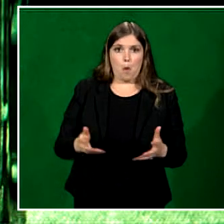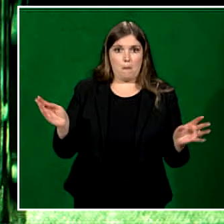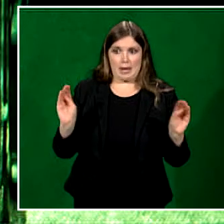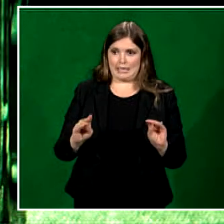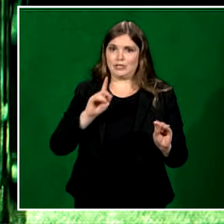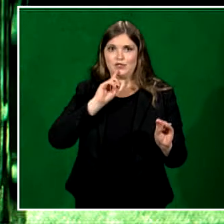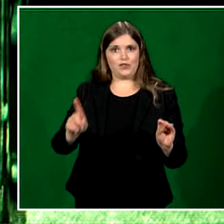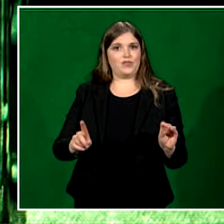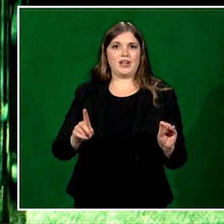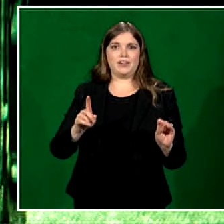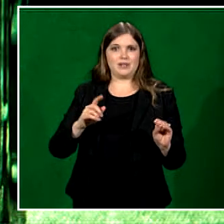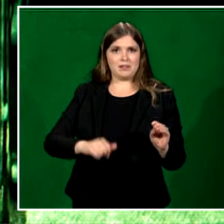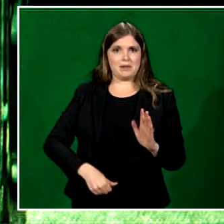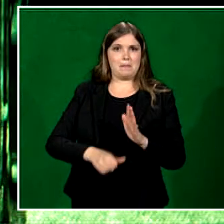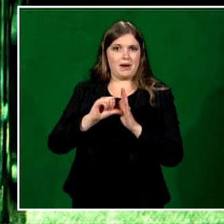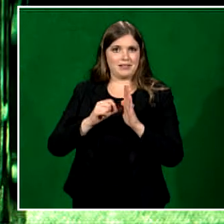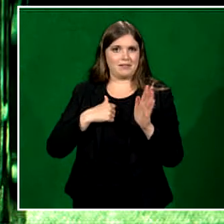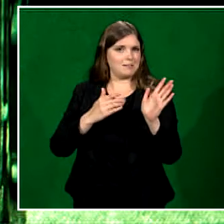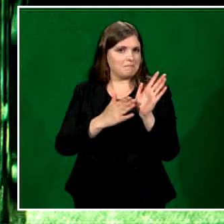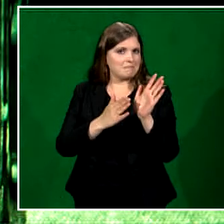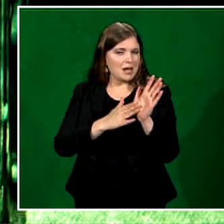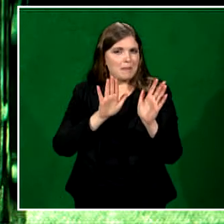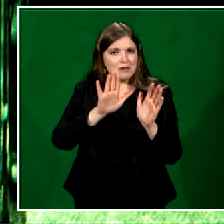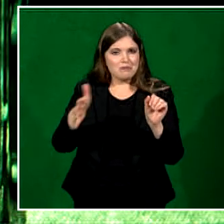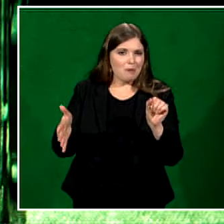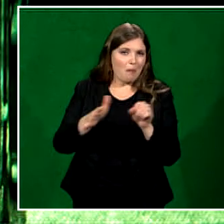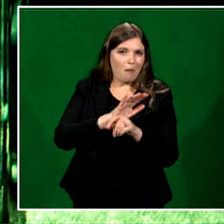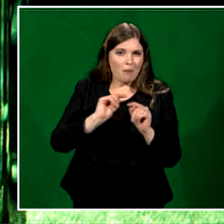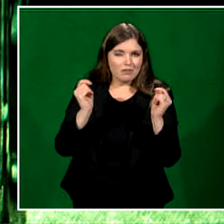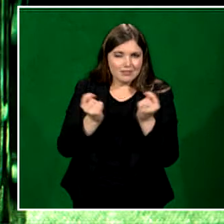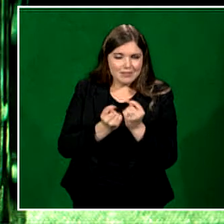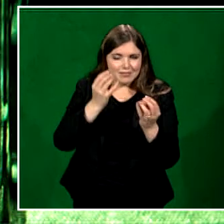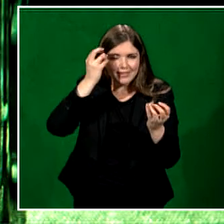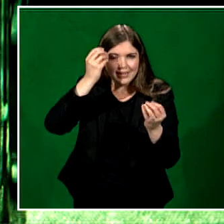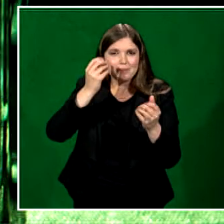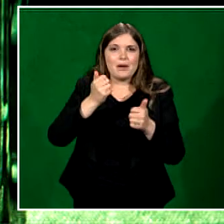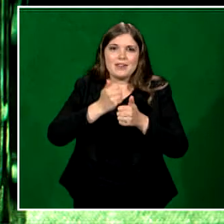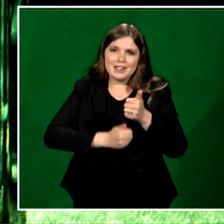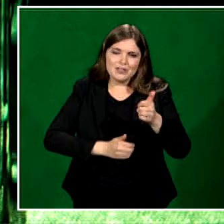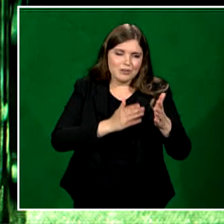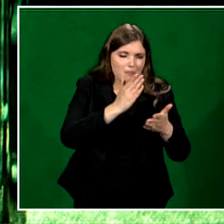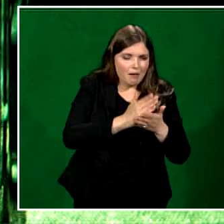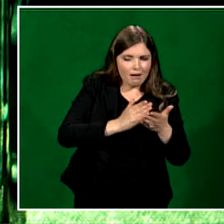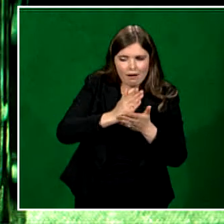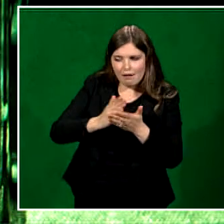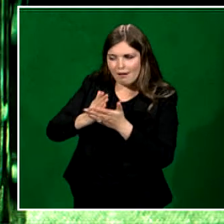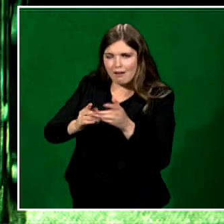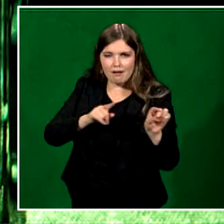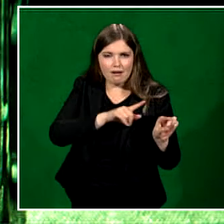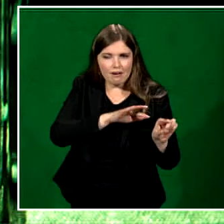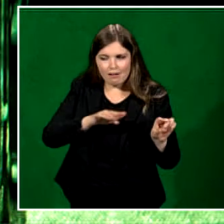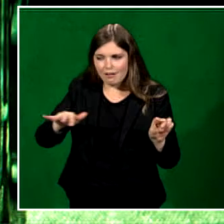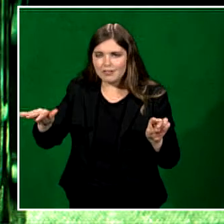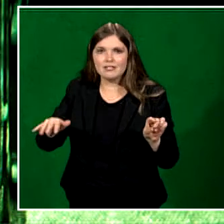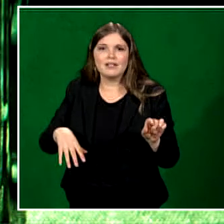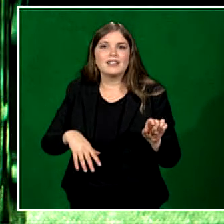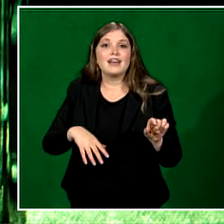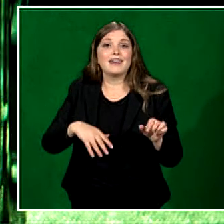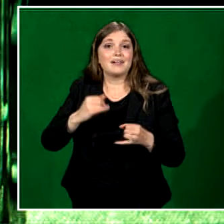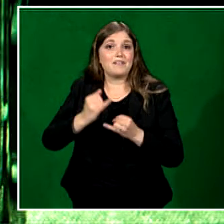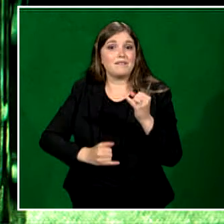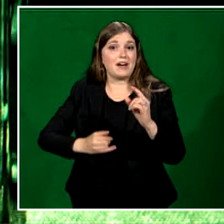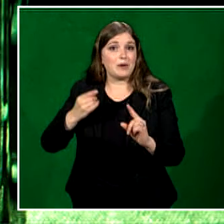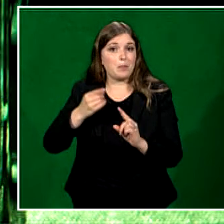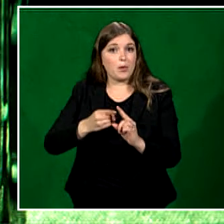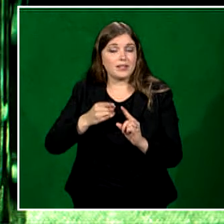and I just commend the whole team on the thinking that went into each part of it. And a final point is that you've done